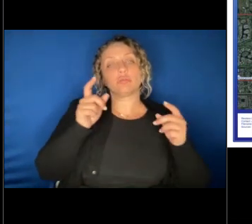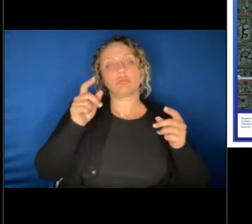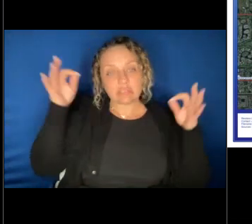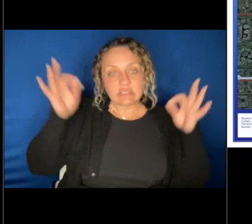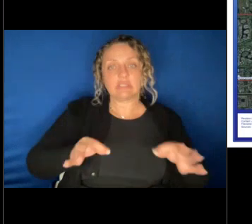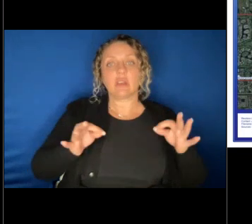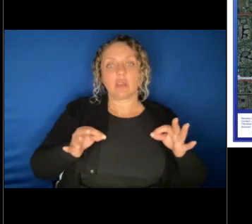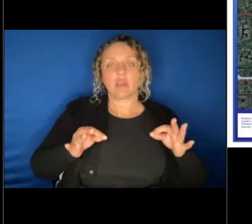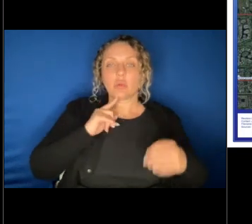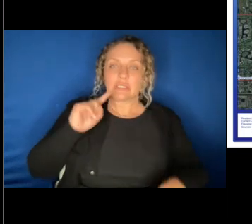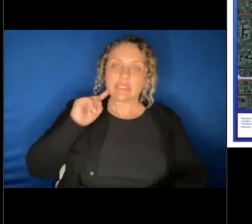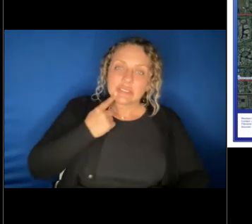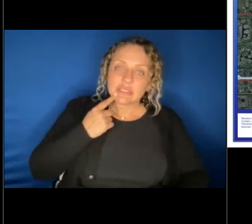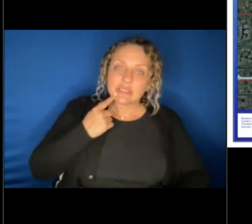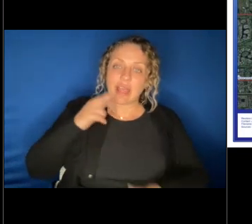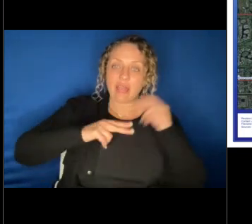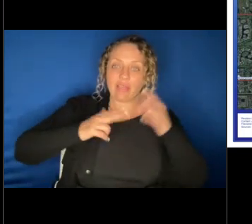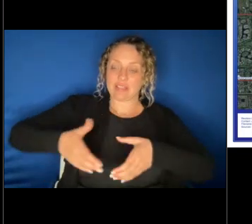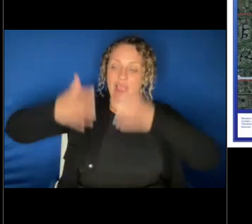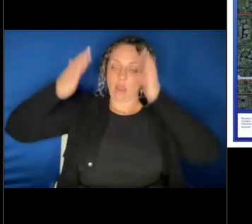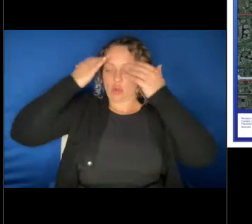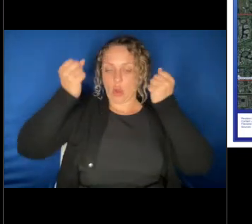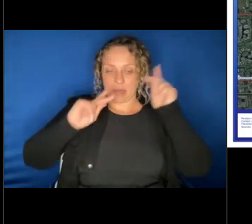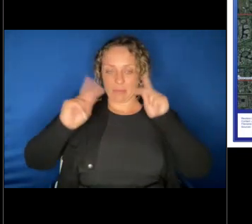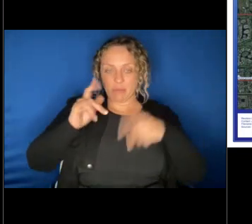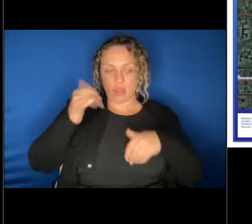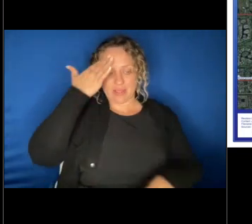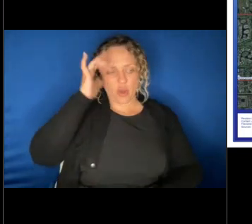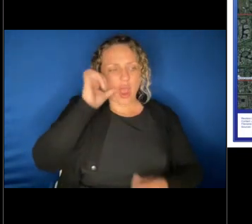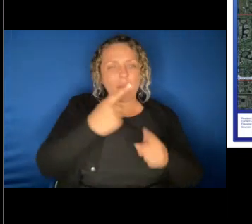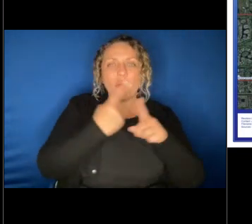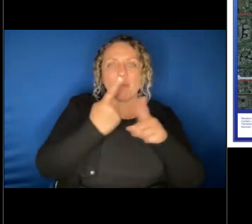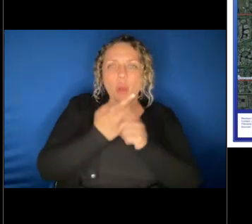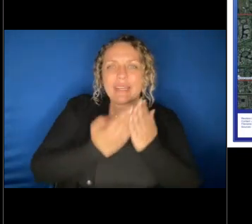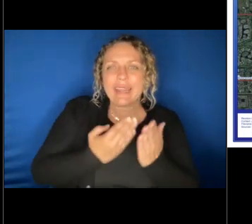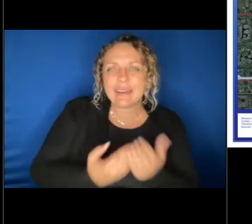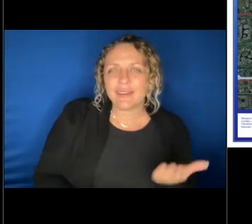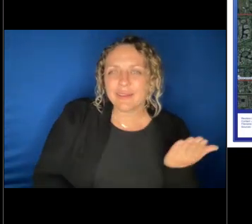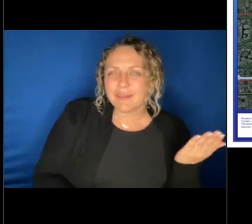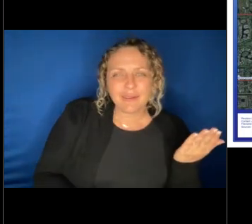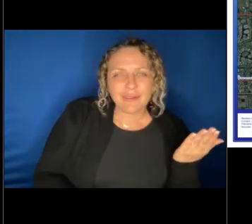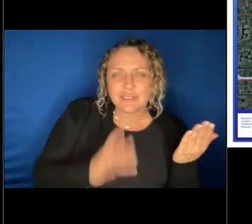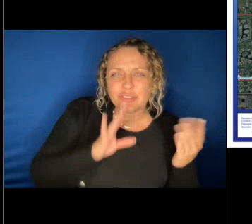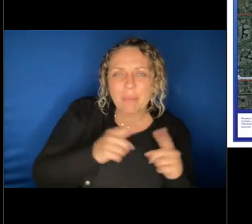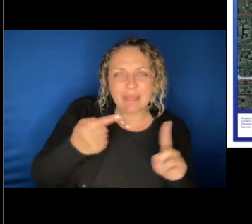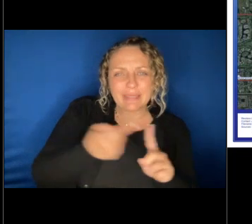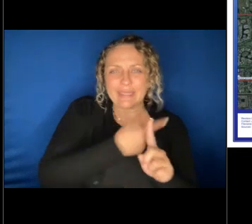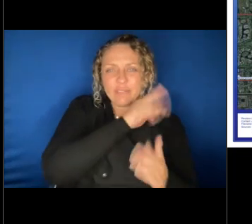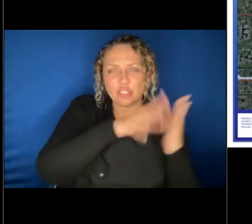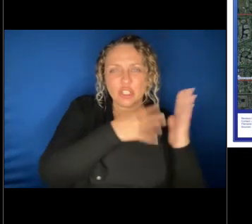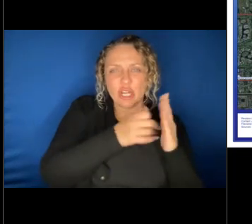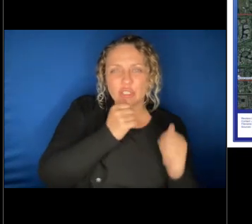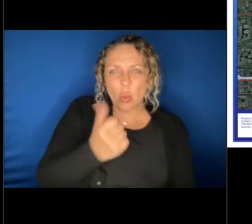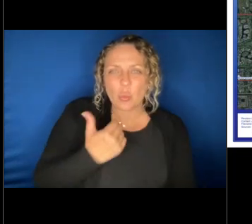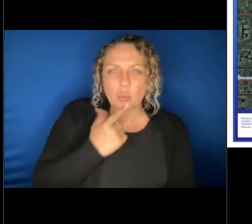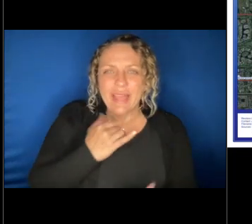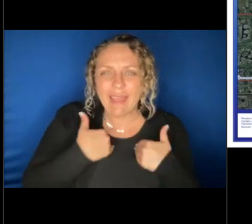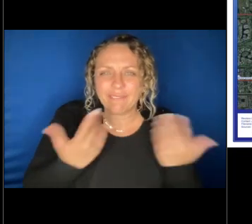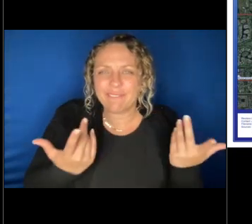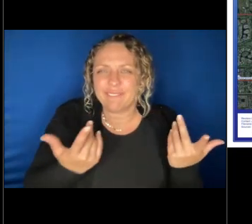There's this high rise. Nobody knows how many people. The guy didn't even have the proper data. He's talking about deviation charts that don't exist. I